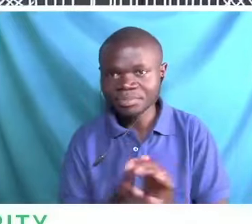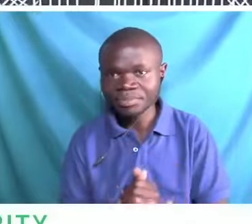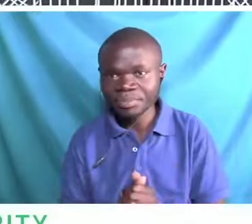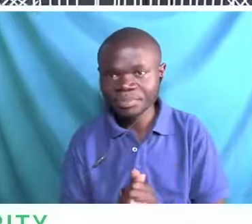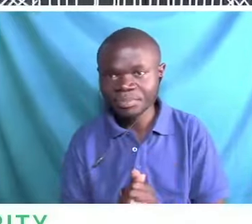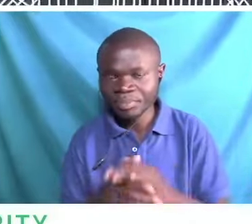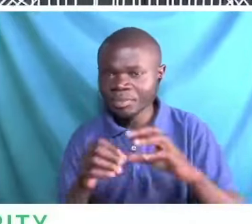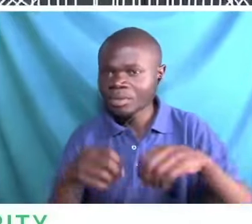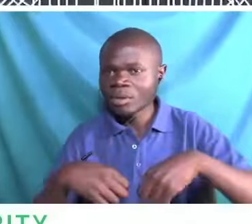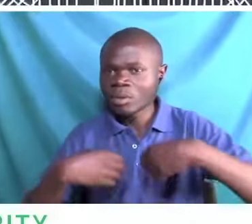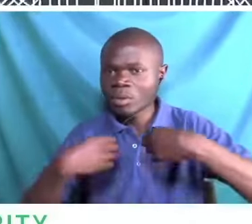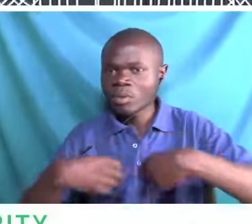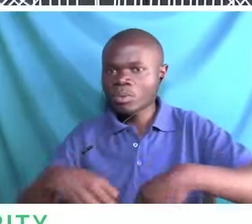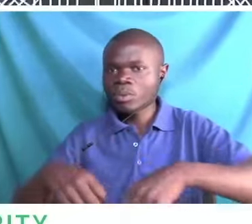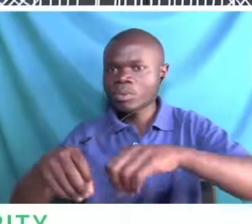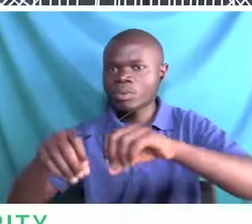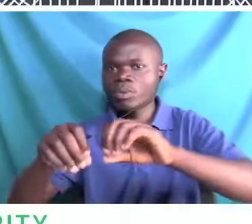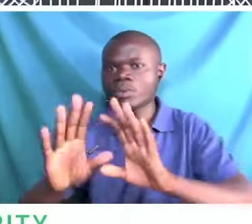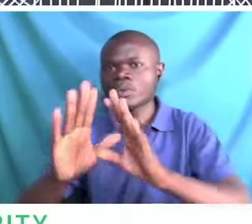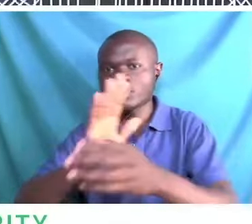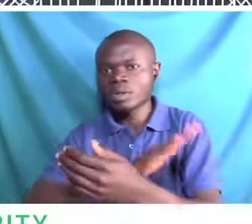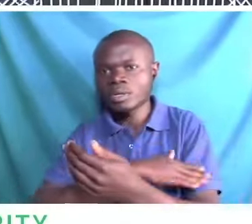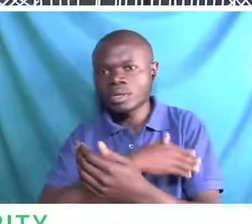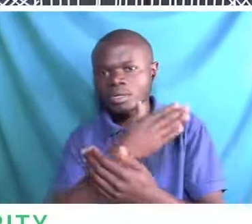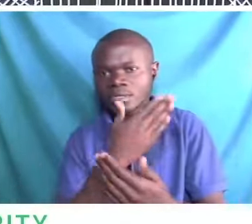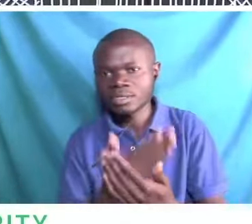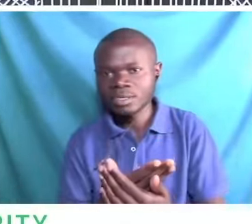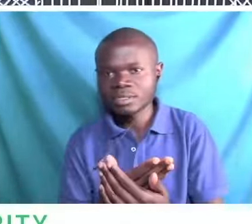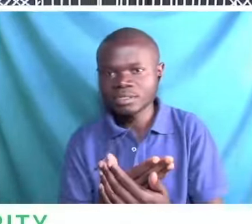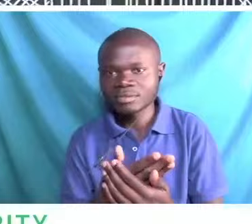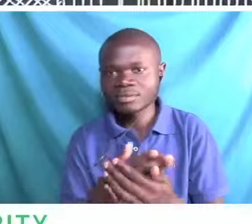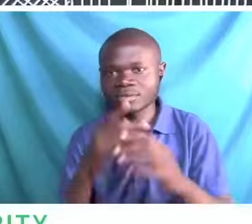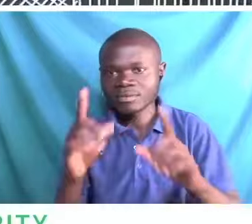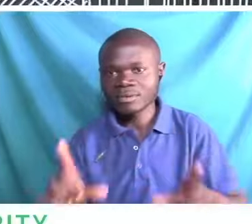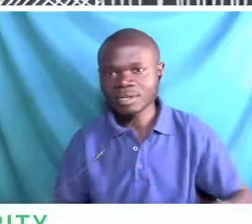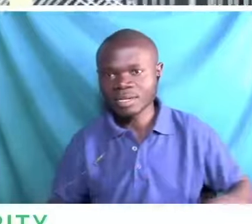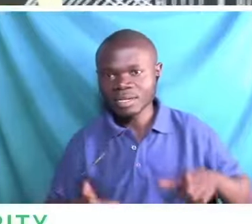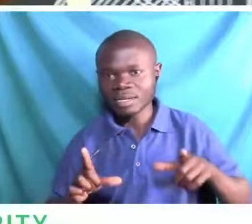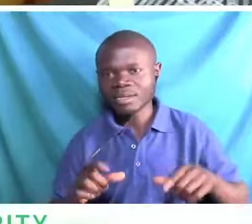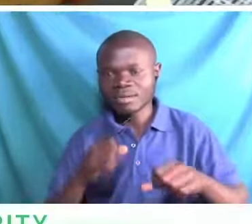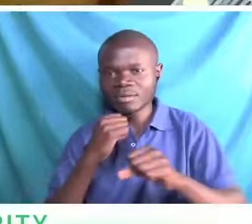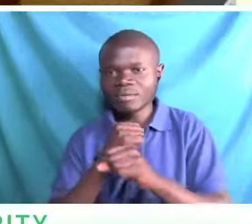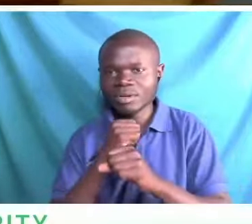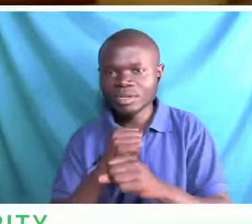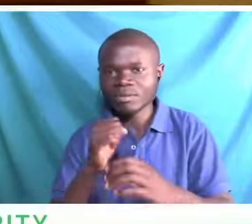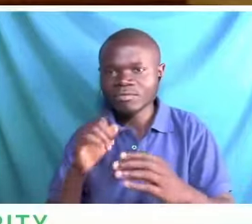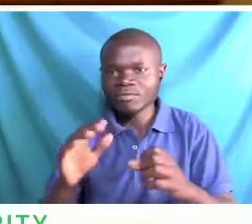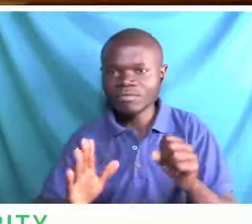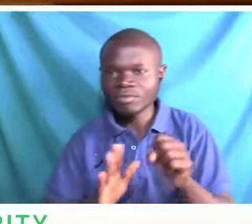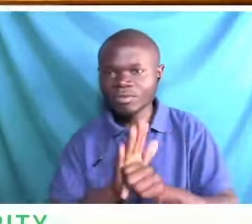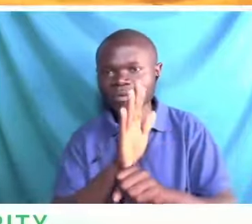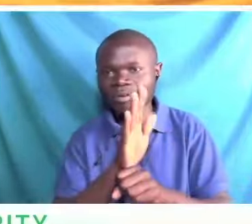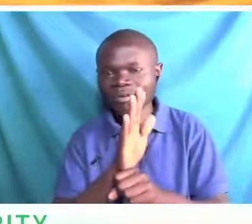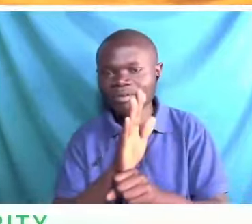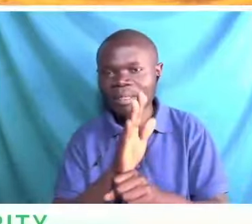to release grace over your life that you may operate in full potential. But you must denounce them.